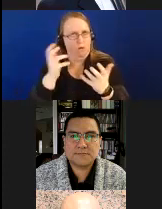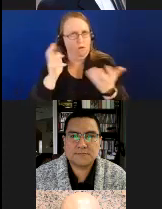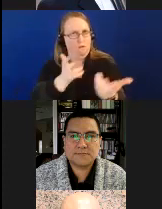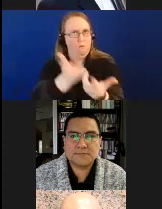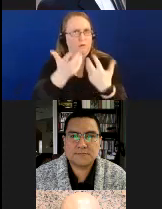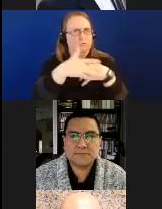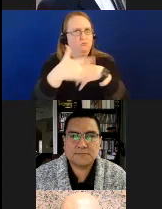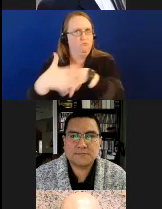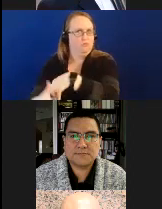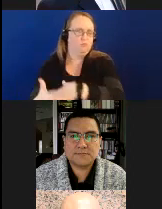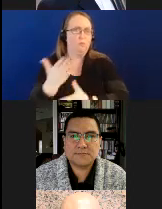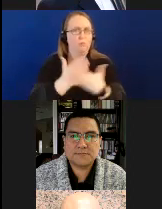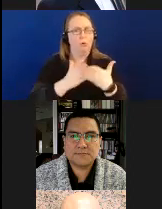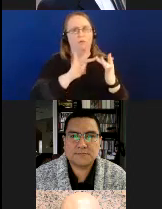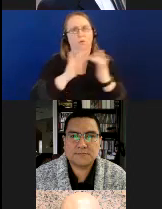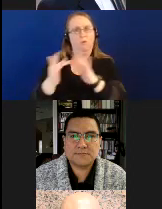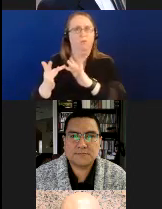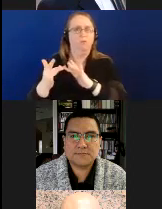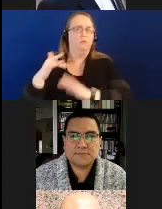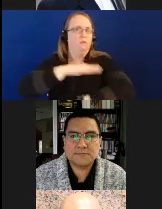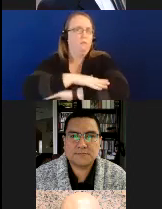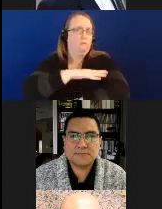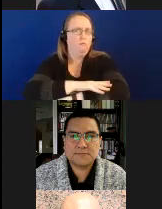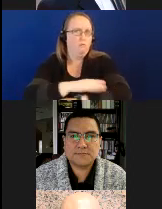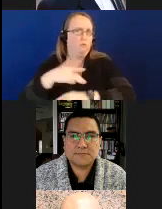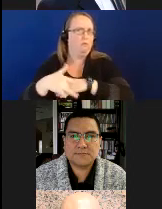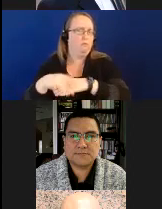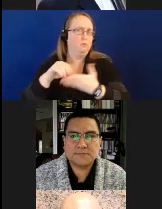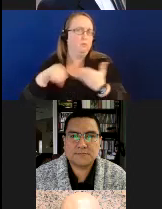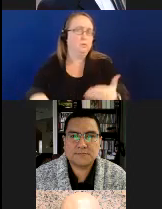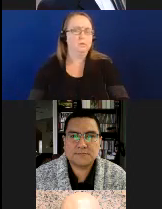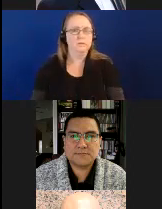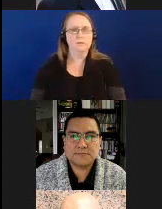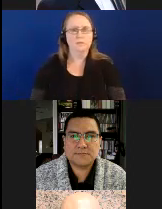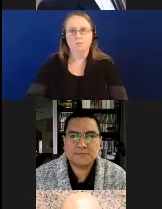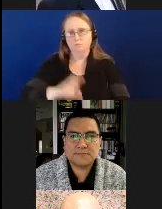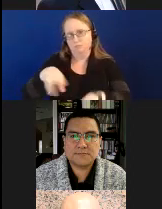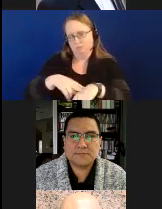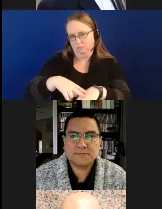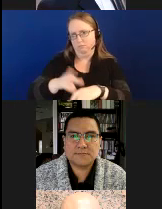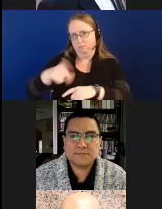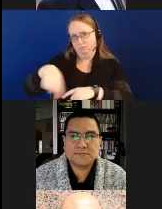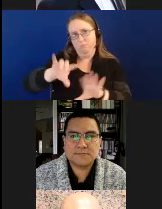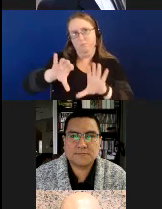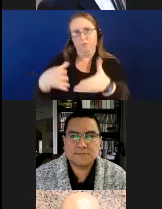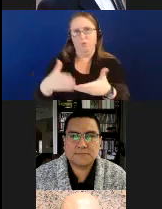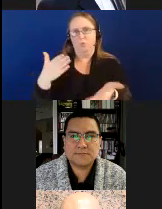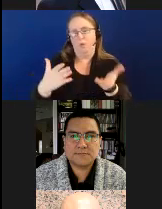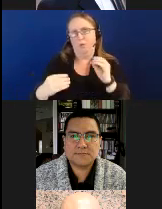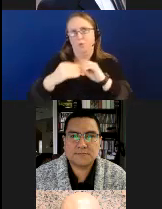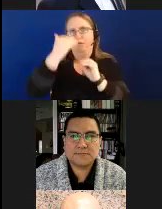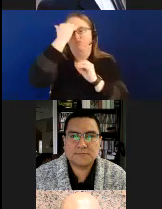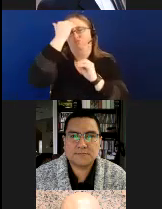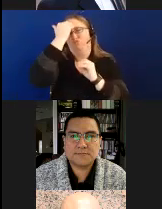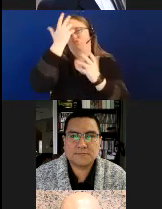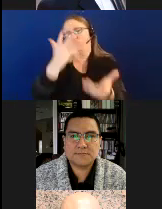accommodations that are a part of the platform that are available to students. So of course, I think you all as a group are probably way more familiar with